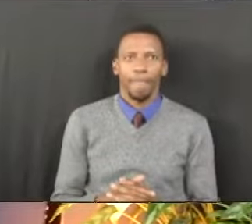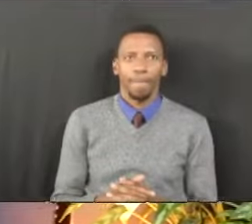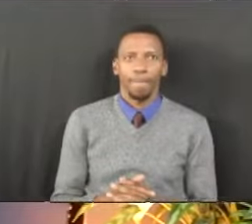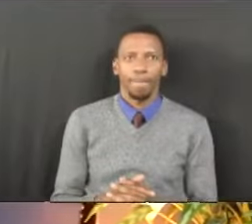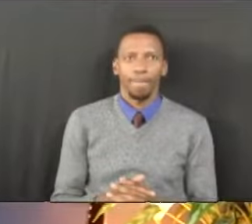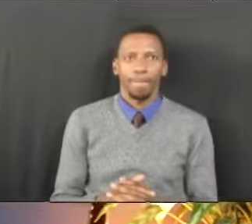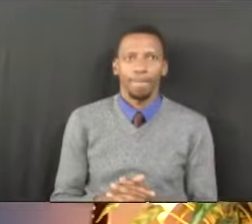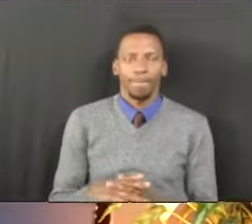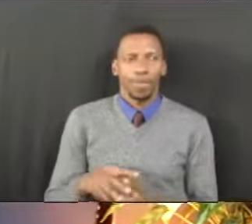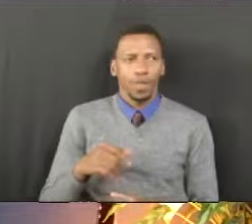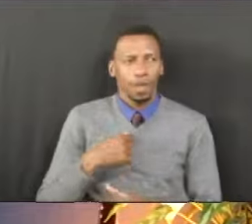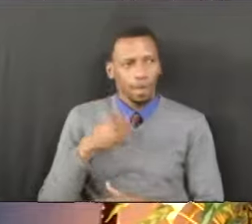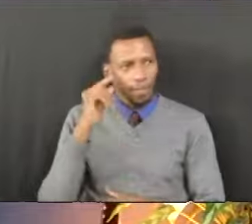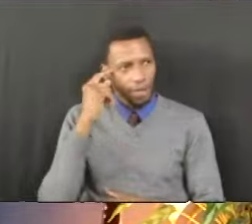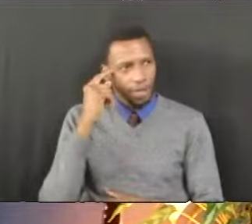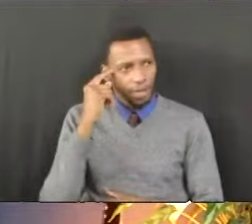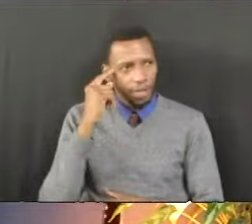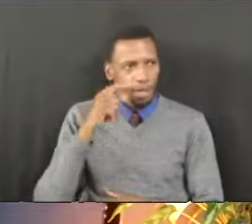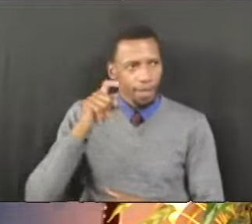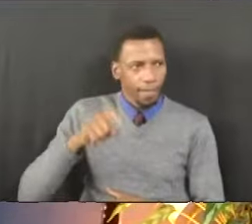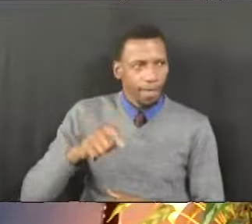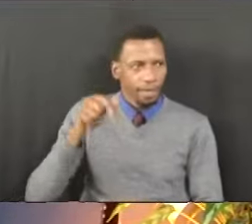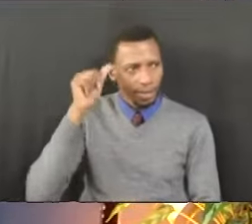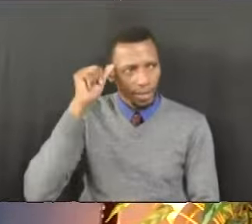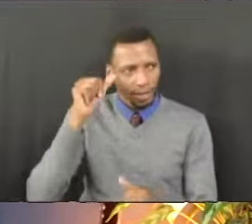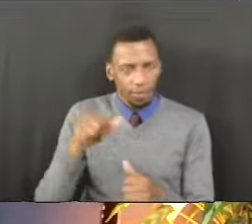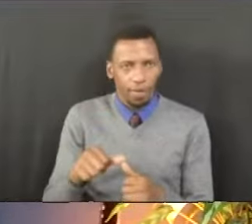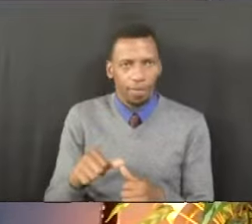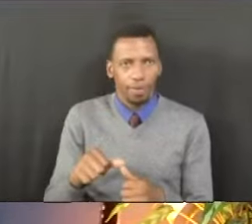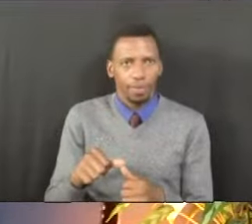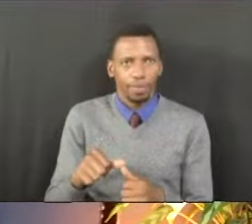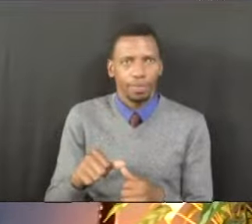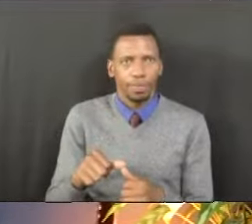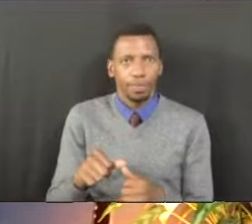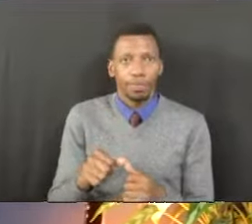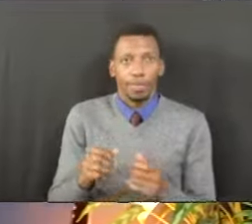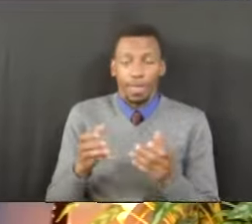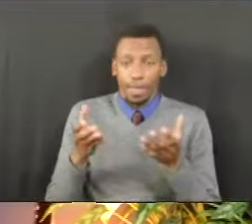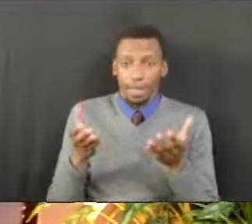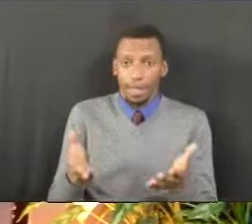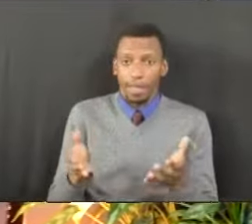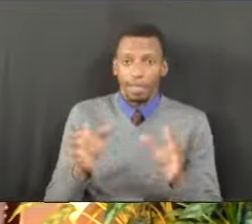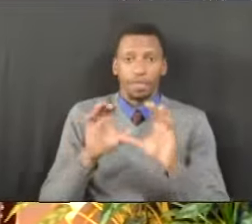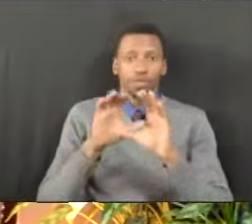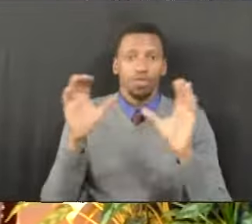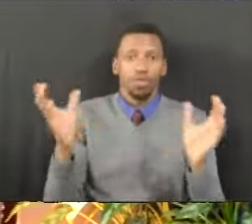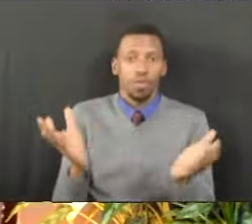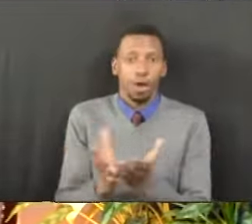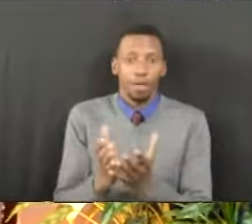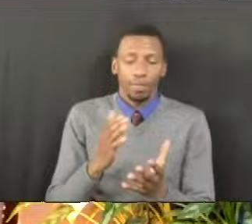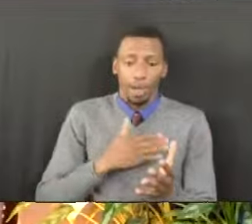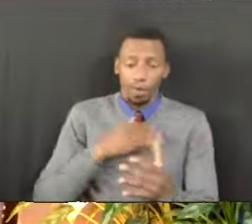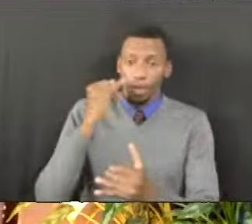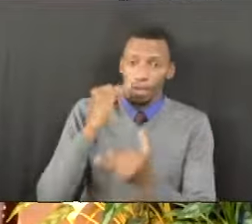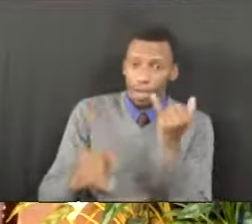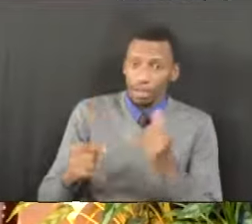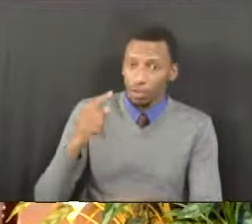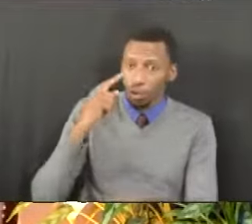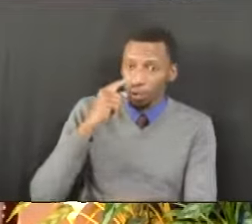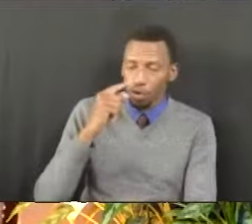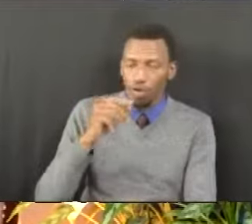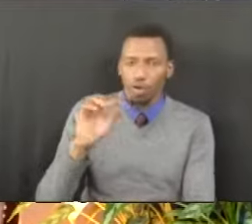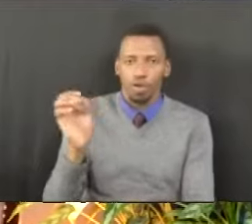And I think we need to remember that this world is not our final home. We are